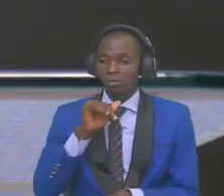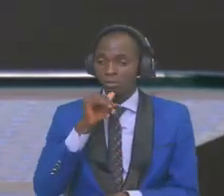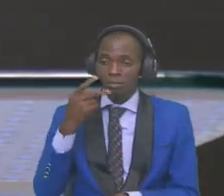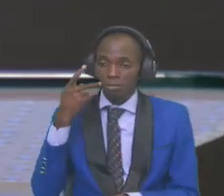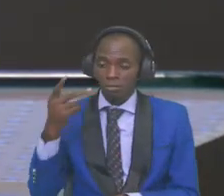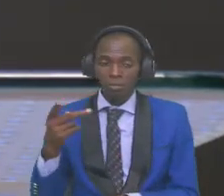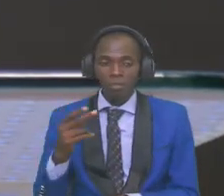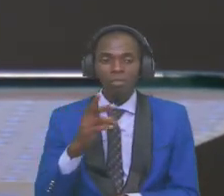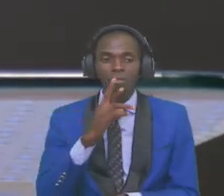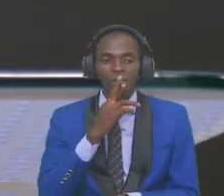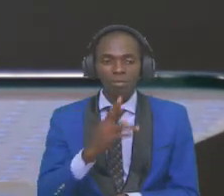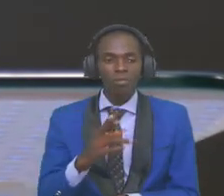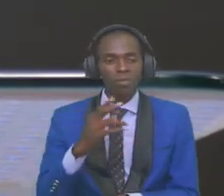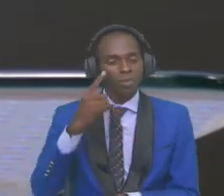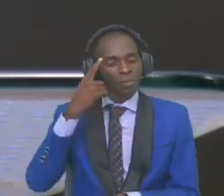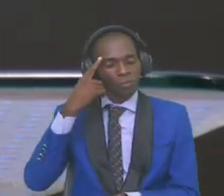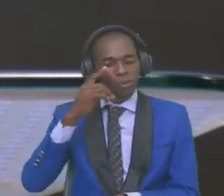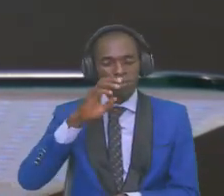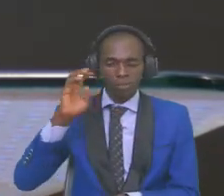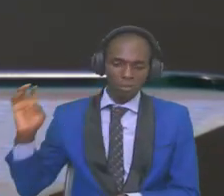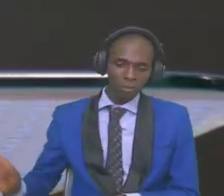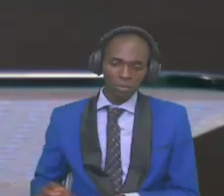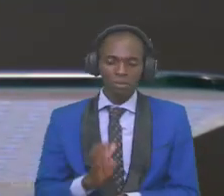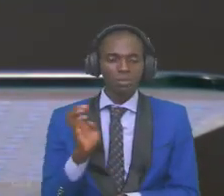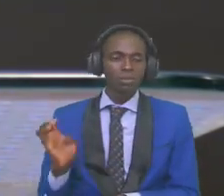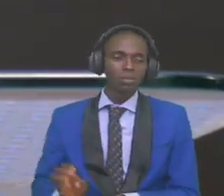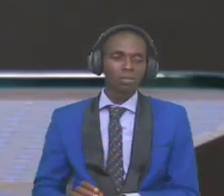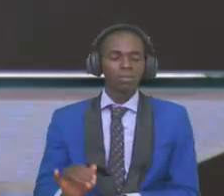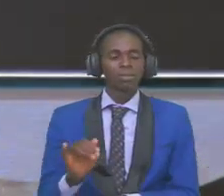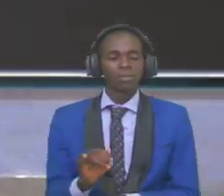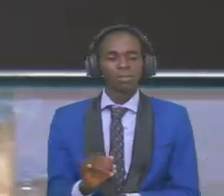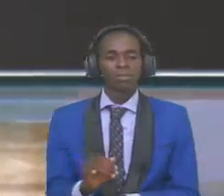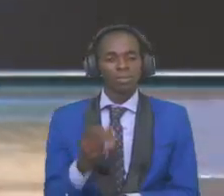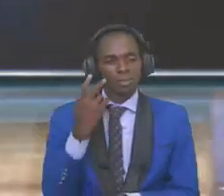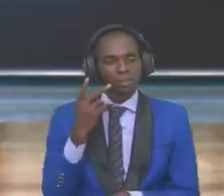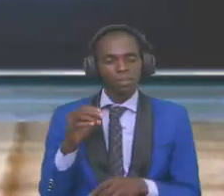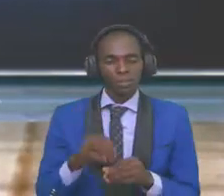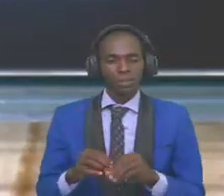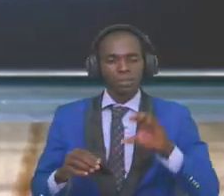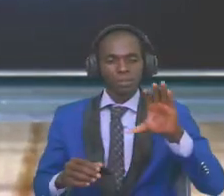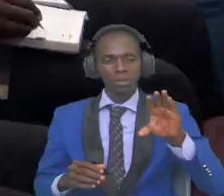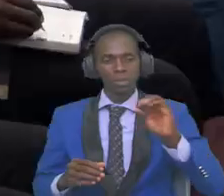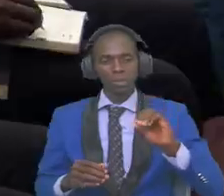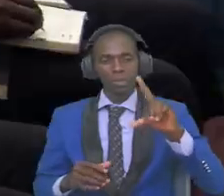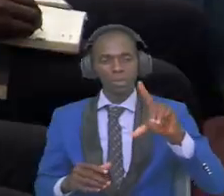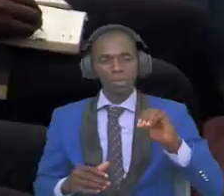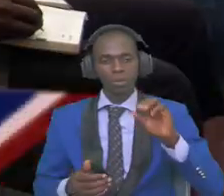seen are eternal. In Colossians chapter 4 verse